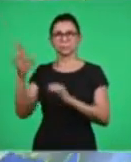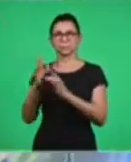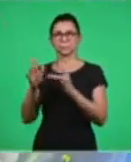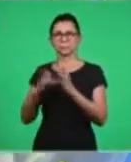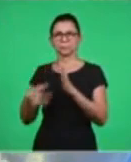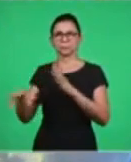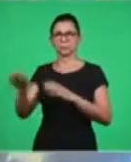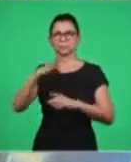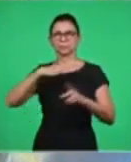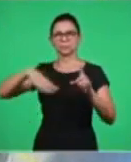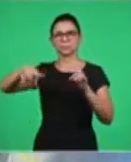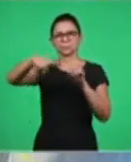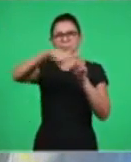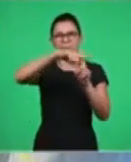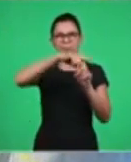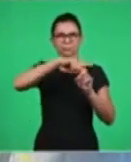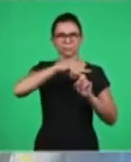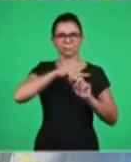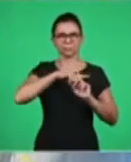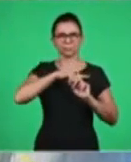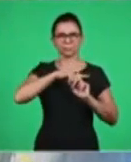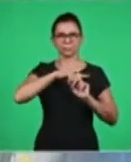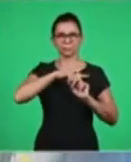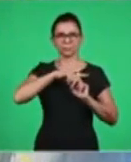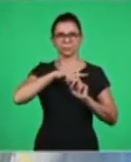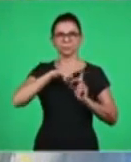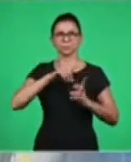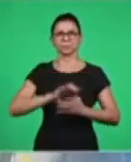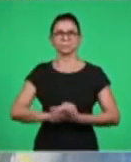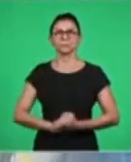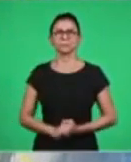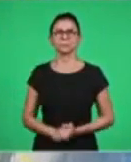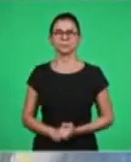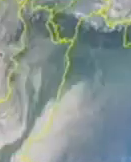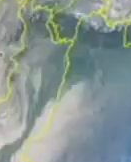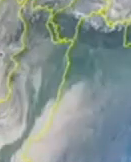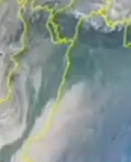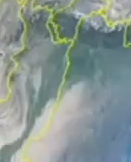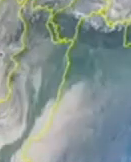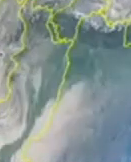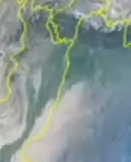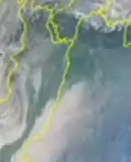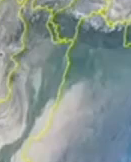Jesus just before his death on the cross of Calvary.